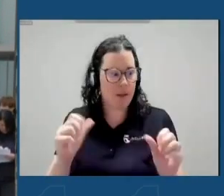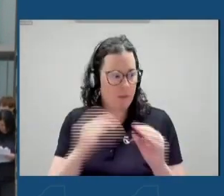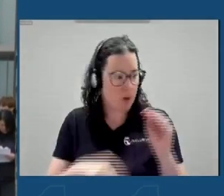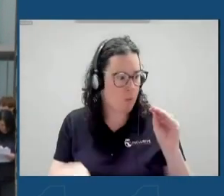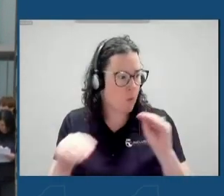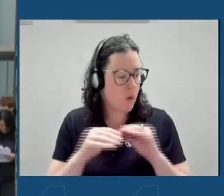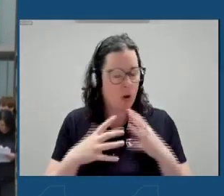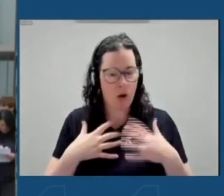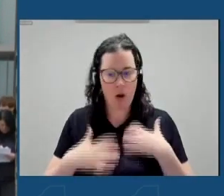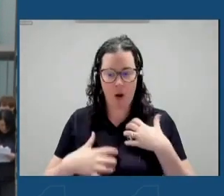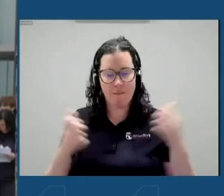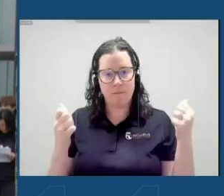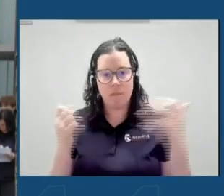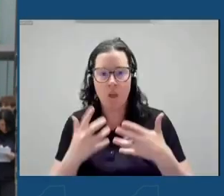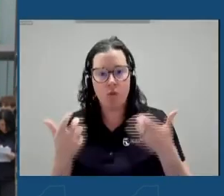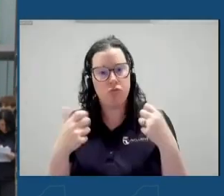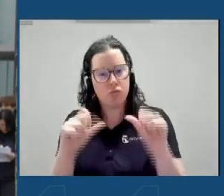time.